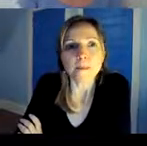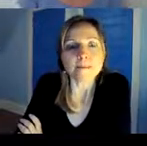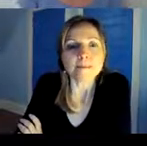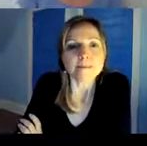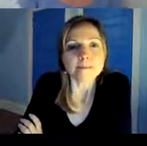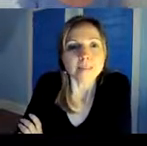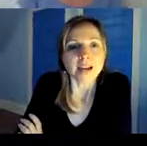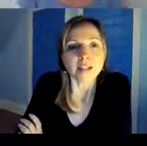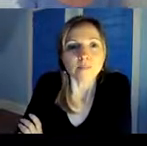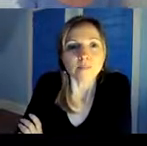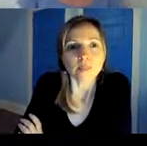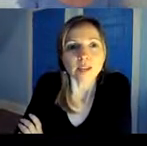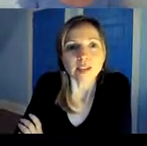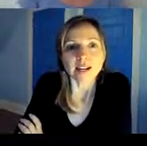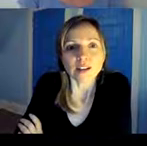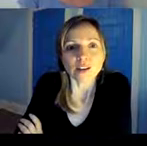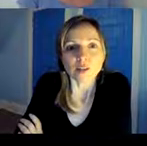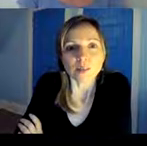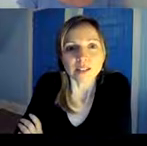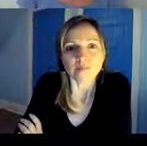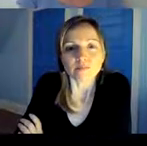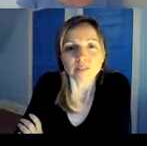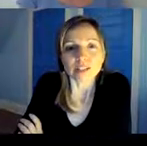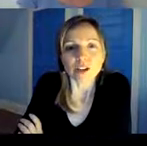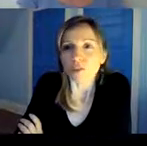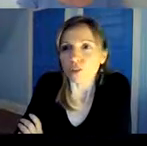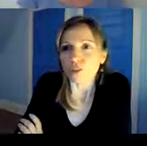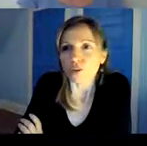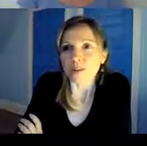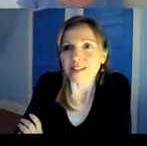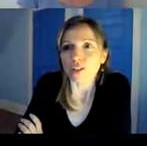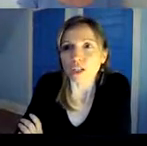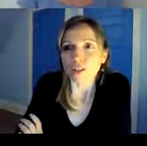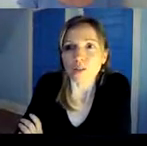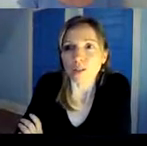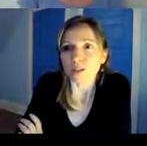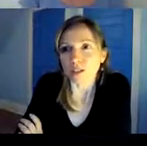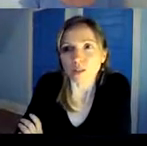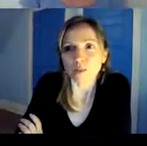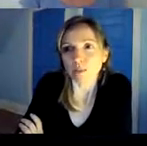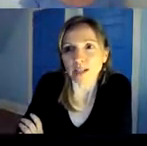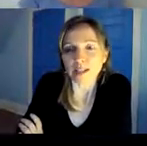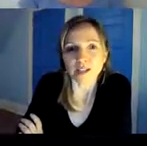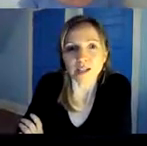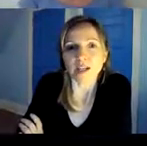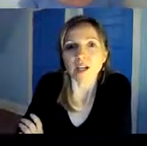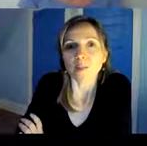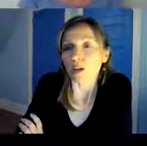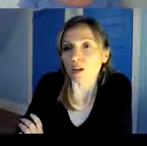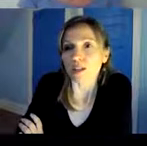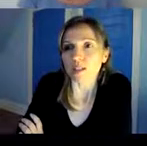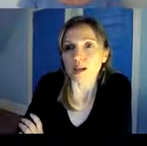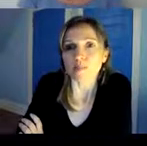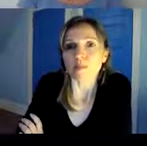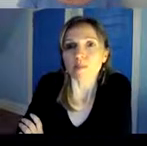Forestry. And that is not to be, that's not written in stone, because it changes from year to year when the plant is going to